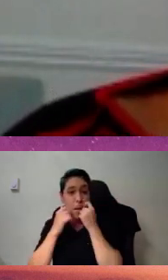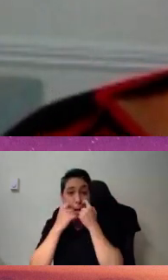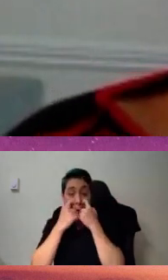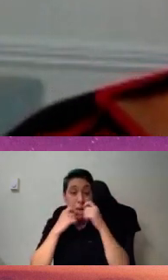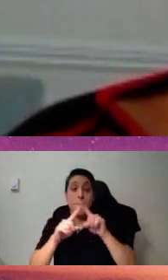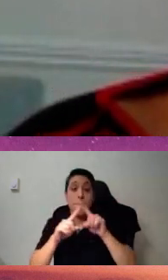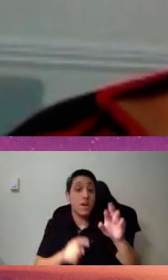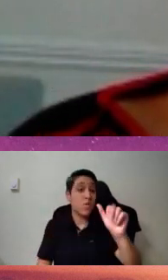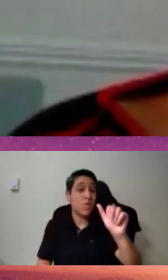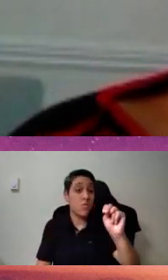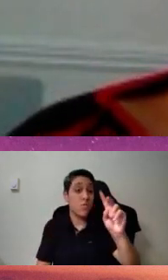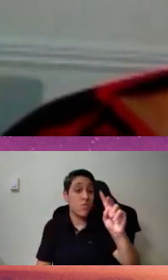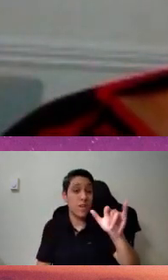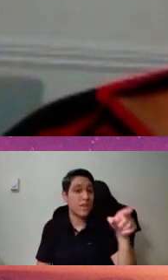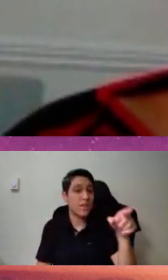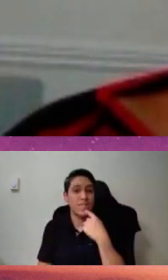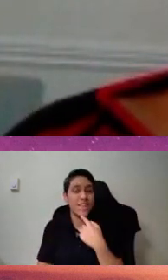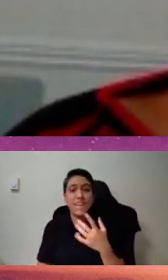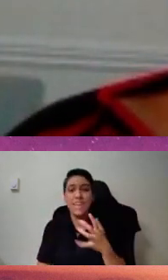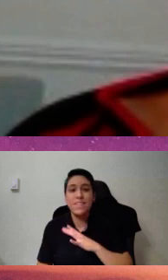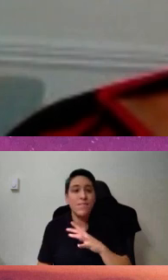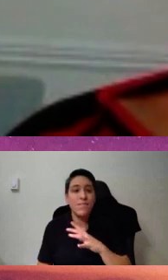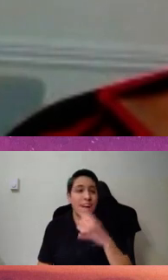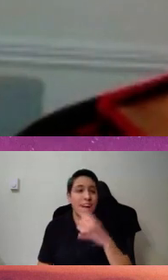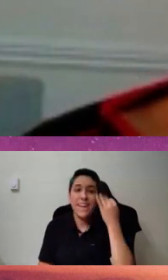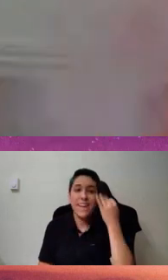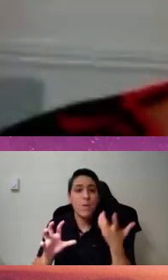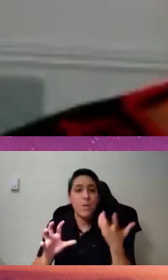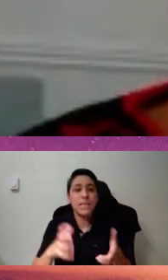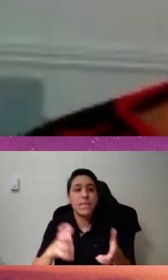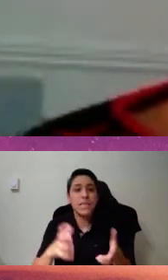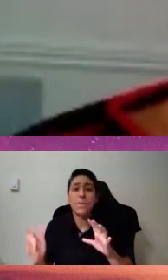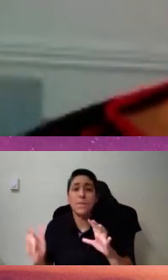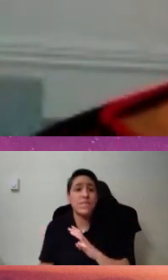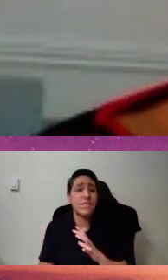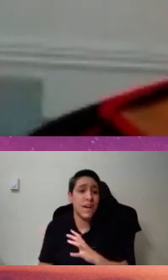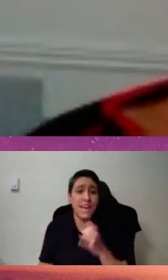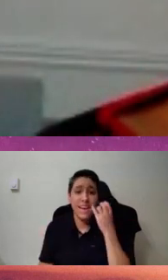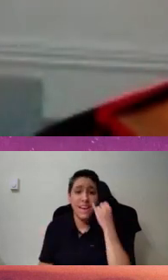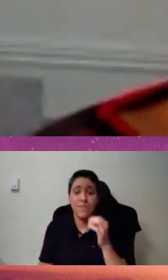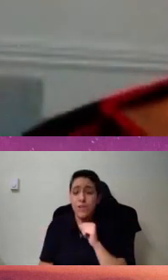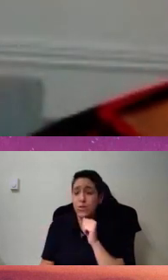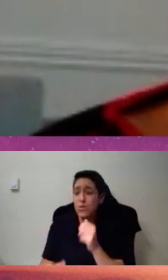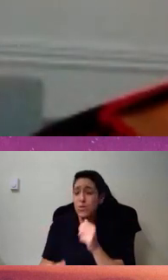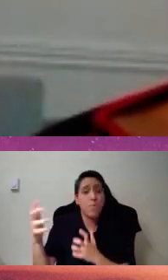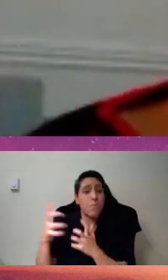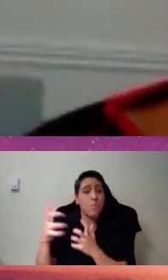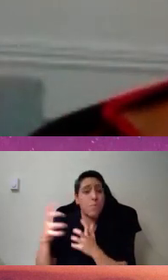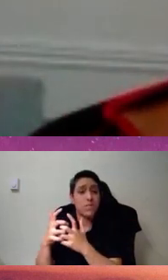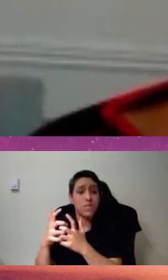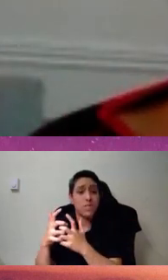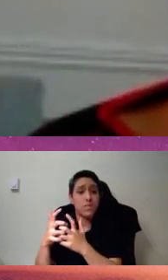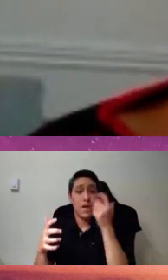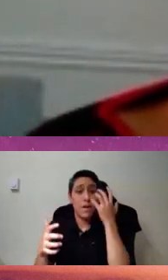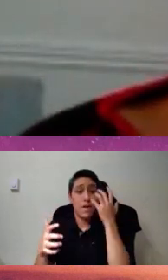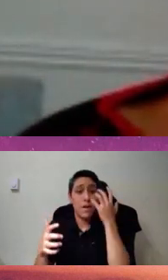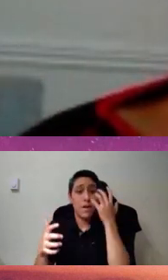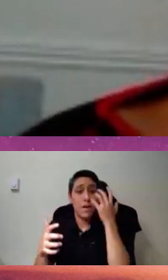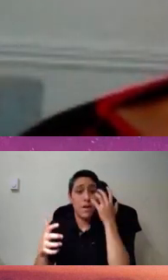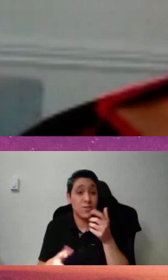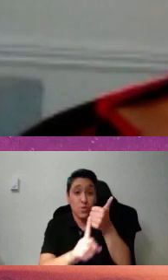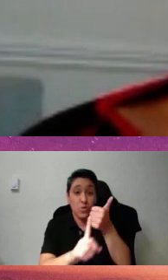up. It's okay for you to not be that way, because in your own way, you're very perfect.